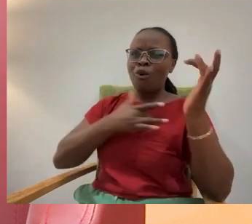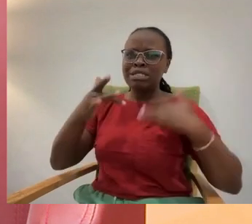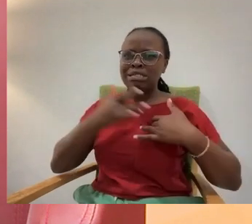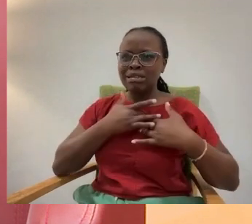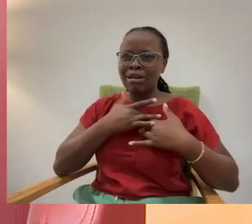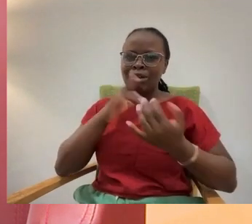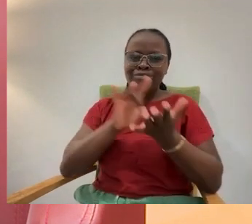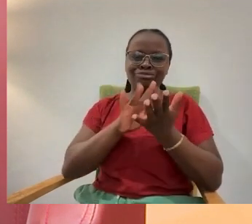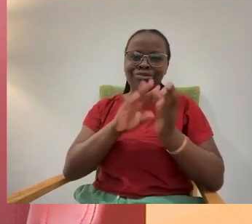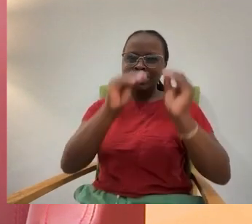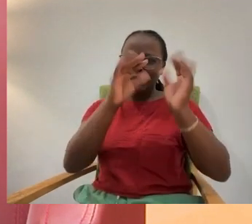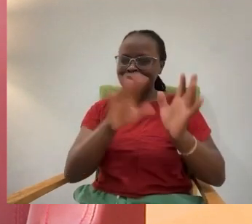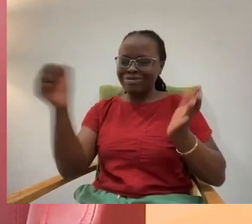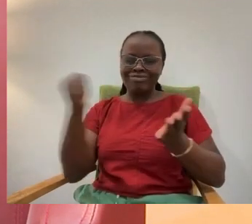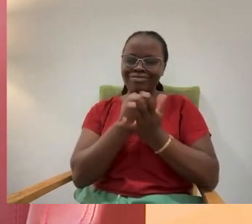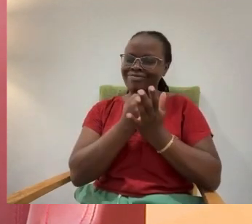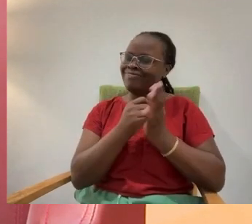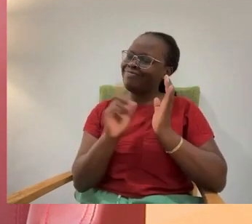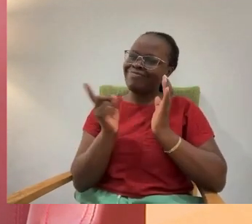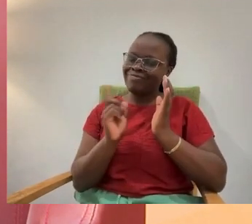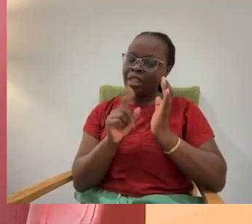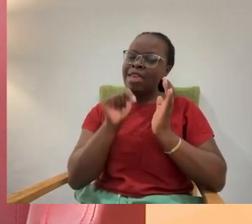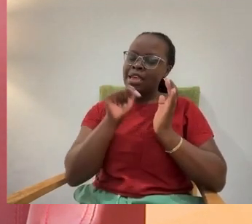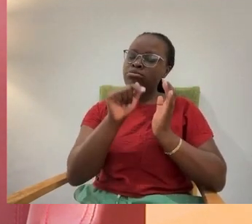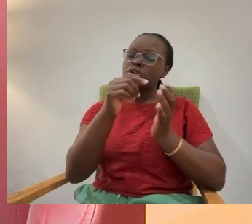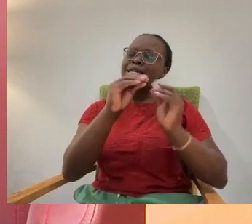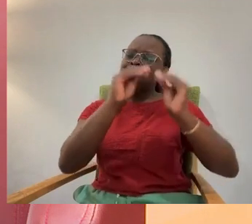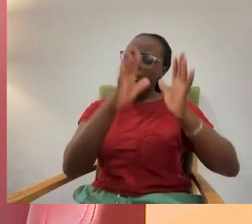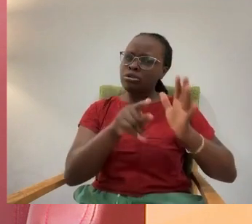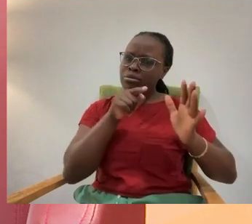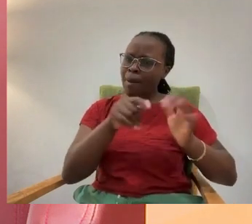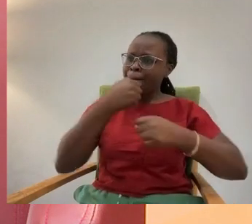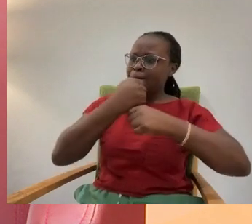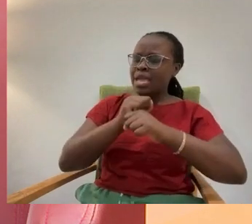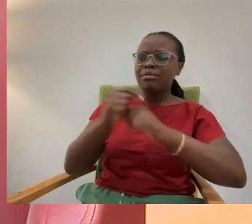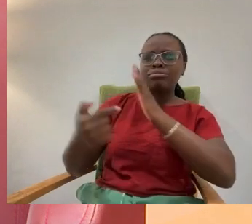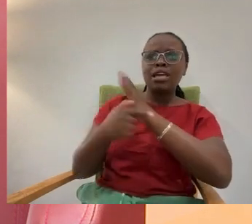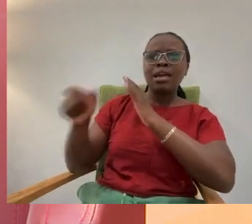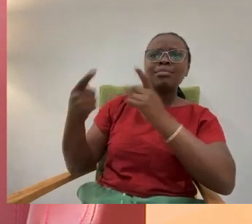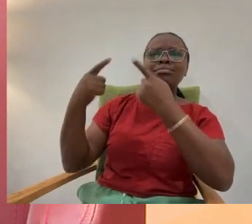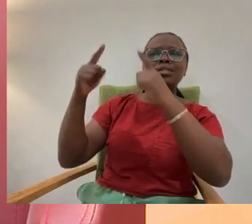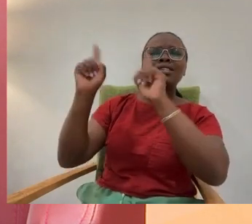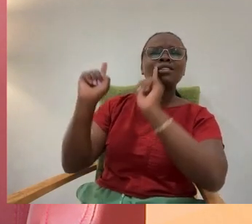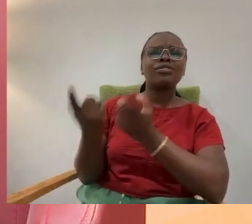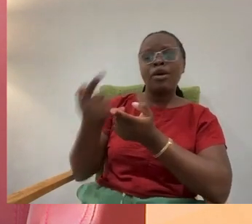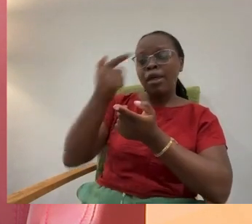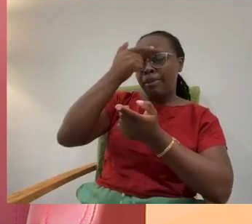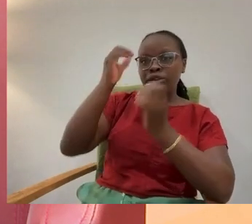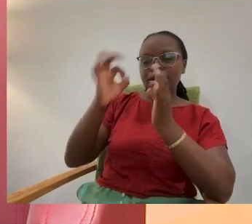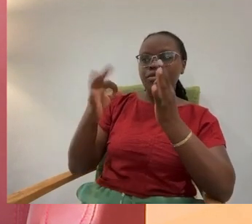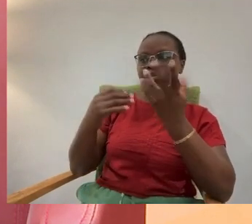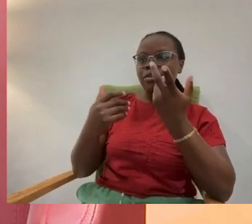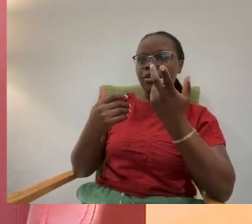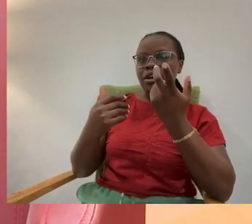of teaching. It is the teachers that make EdTech successful, because they are the ones who now get to draw